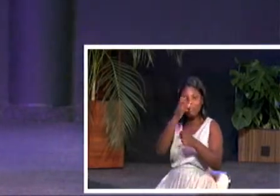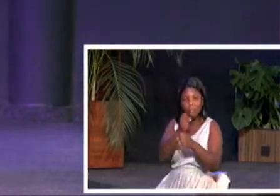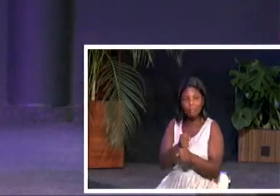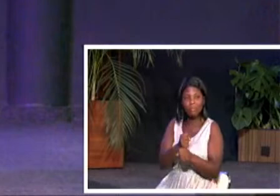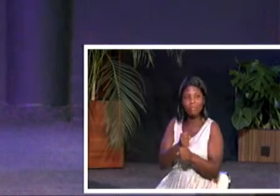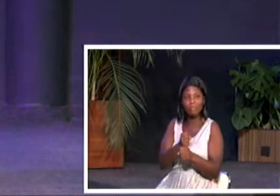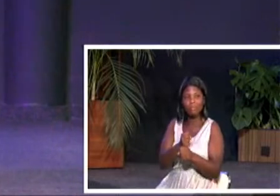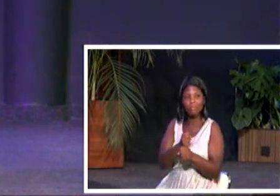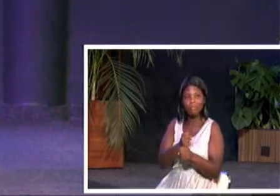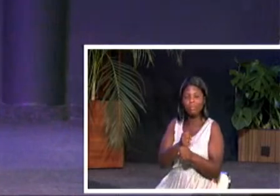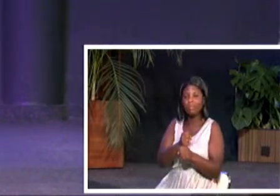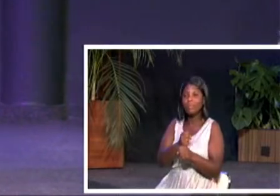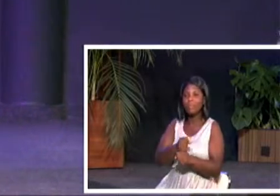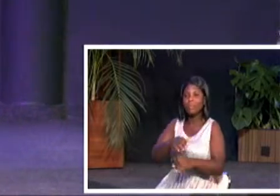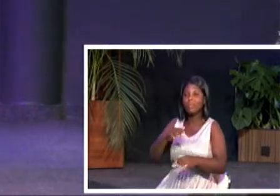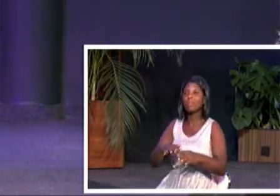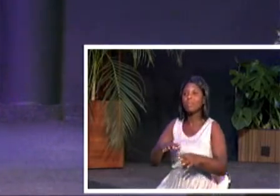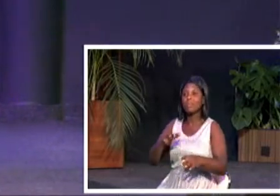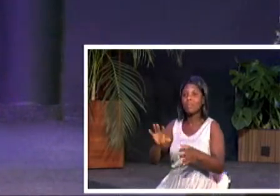brand new laptop.